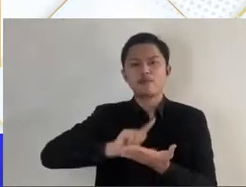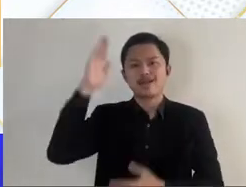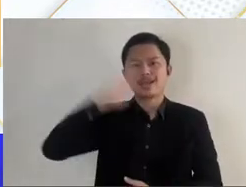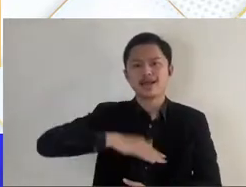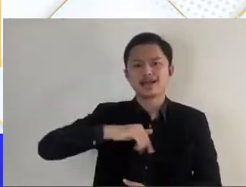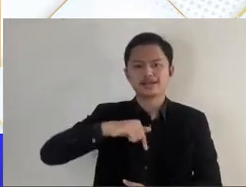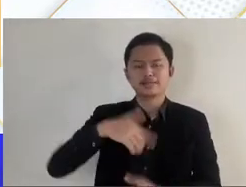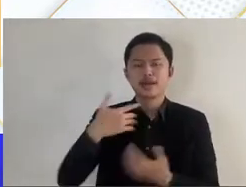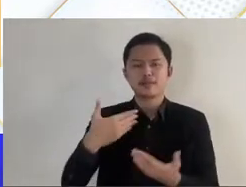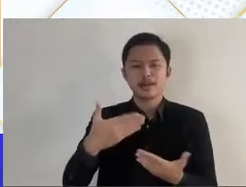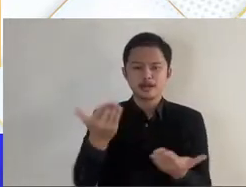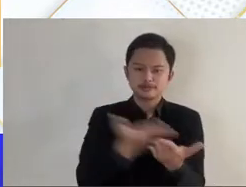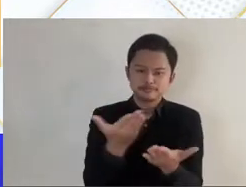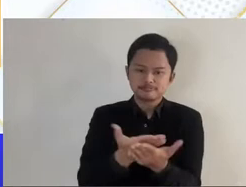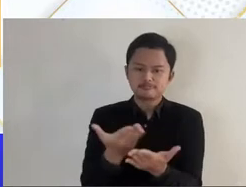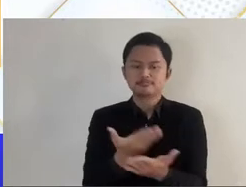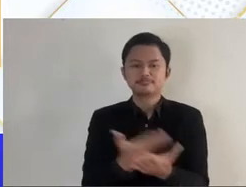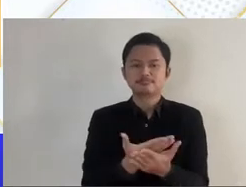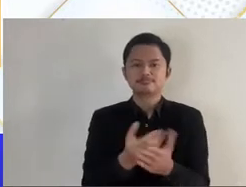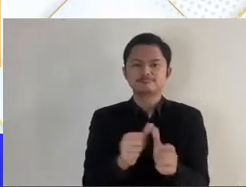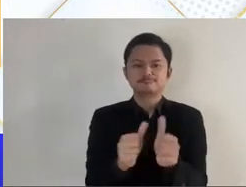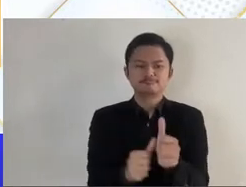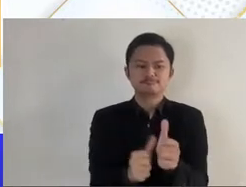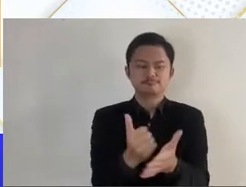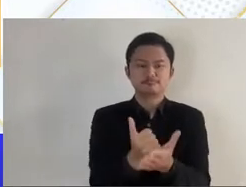providing limited assistance to locals.